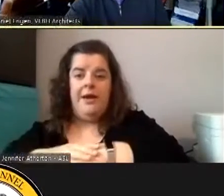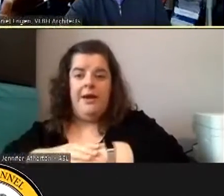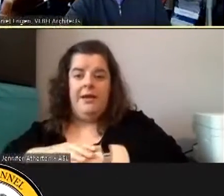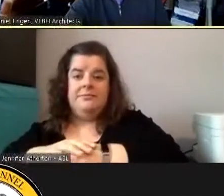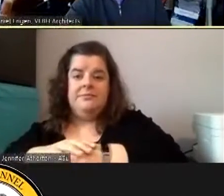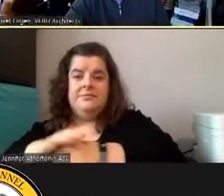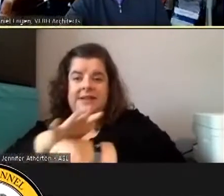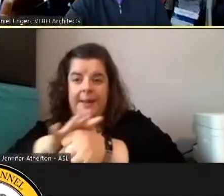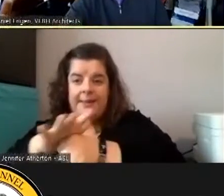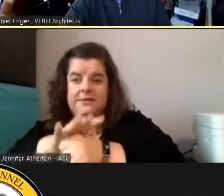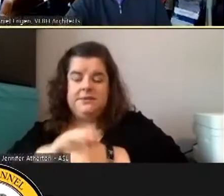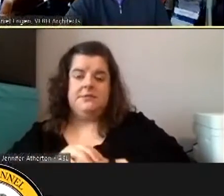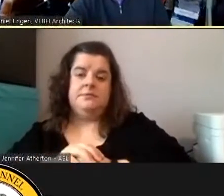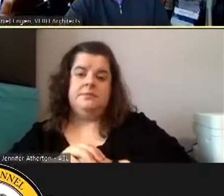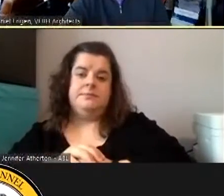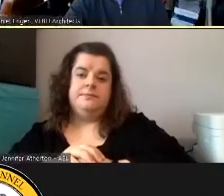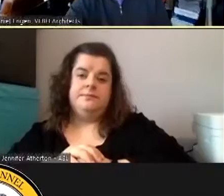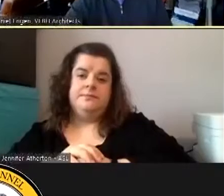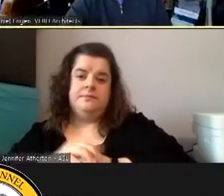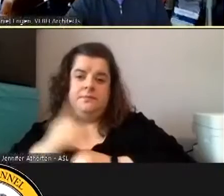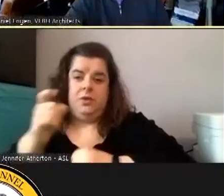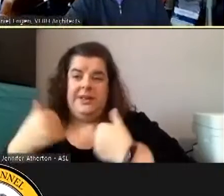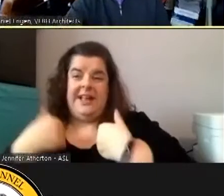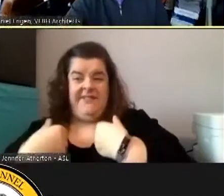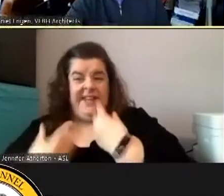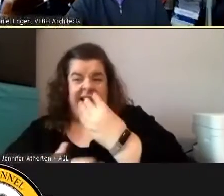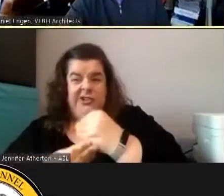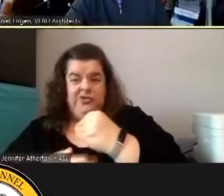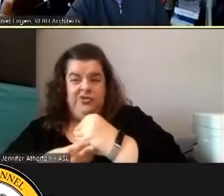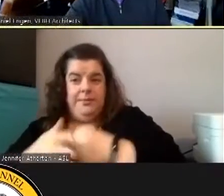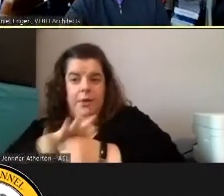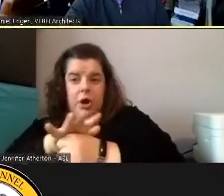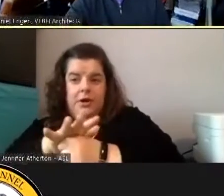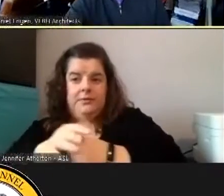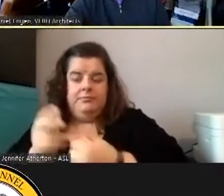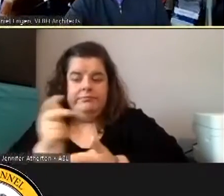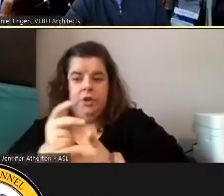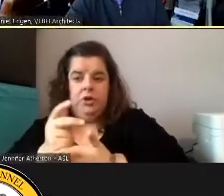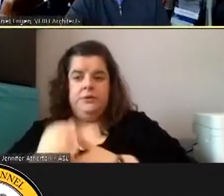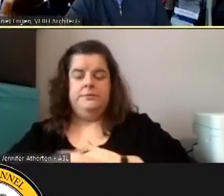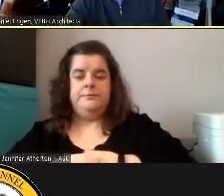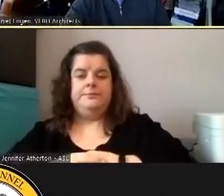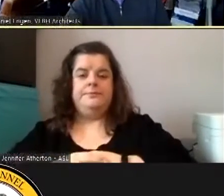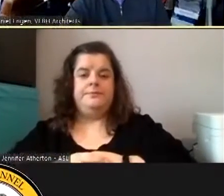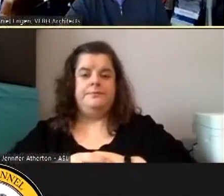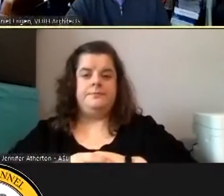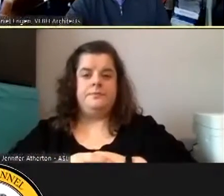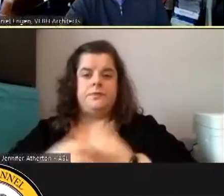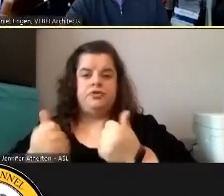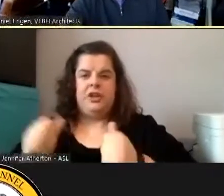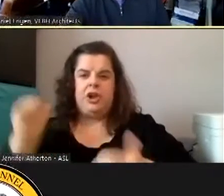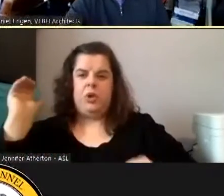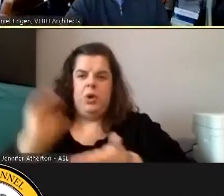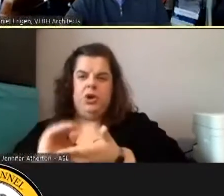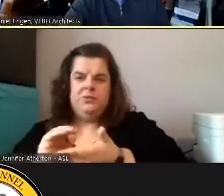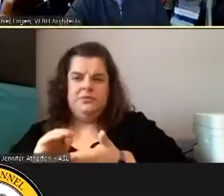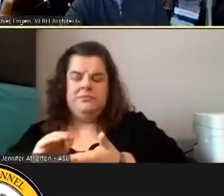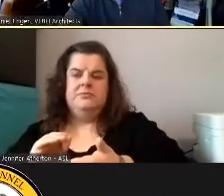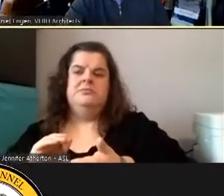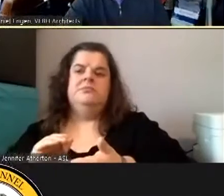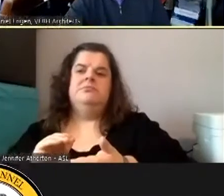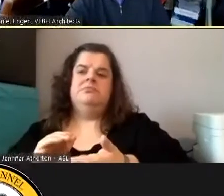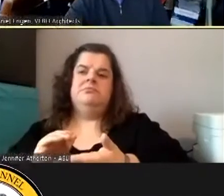proper, because we have the extra parking. So just trying to reduce the amount of pervious area or impervious